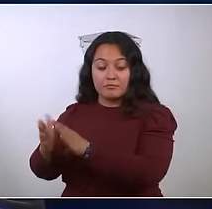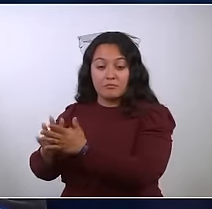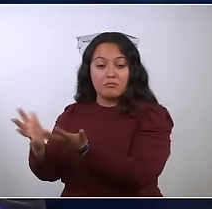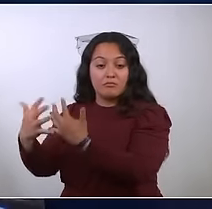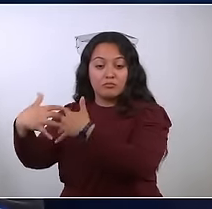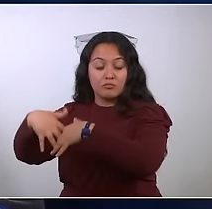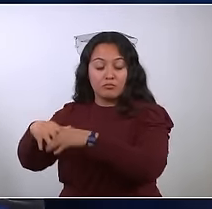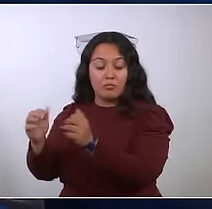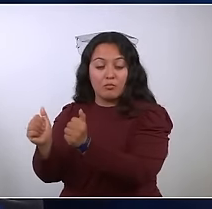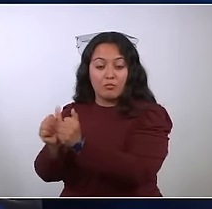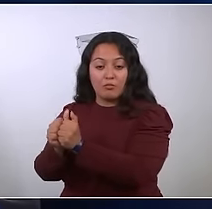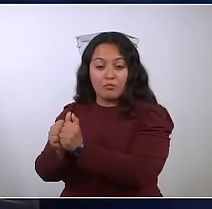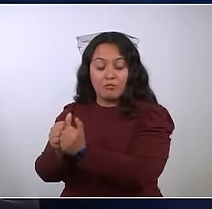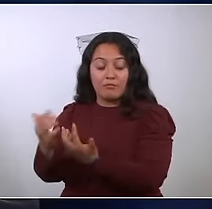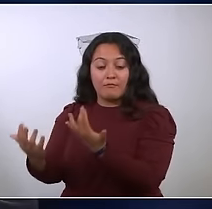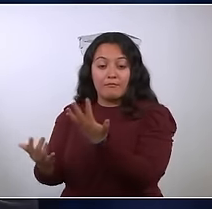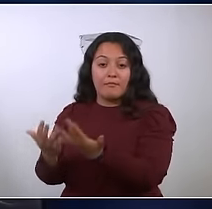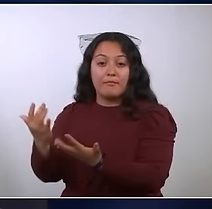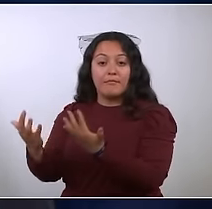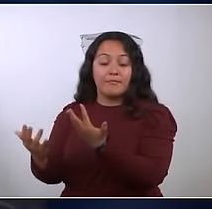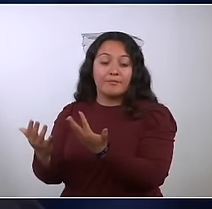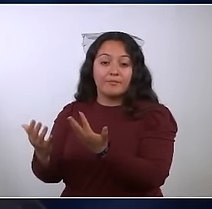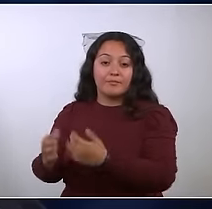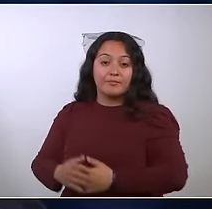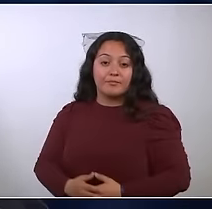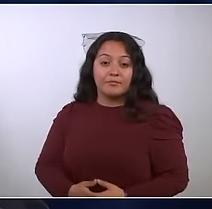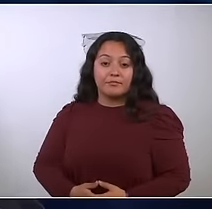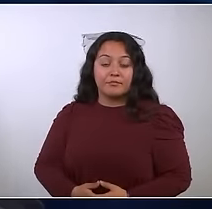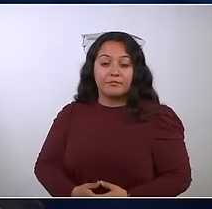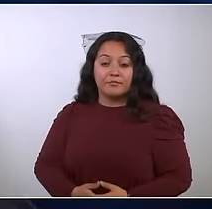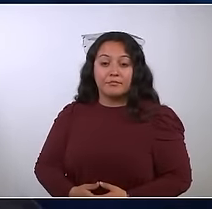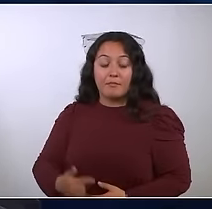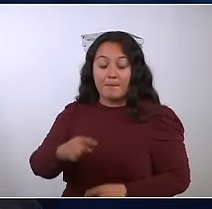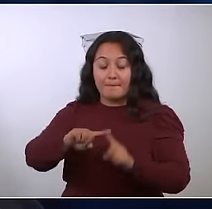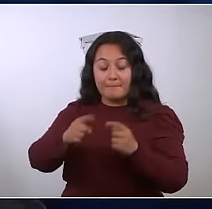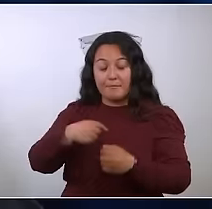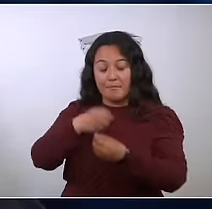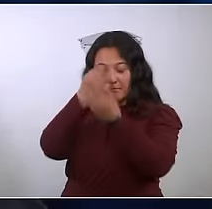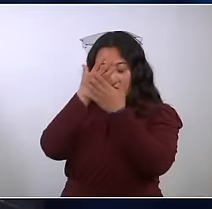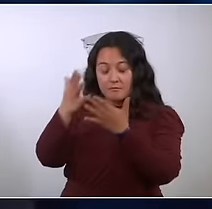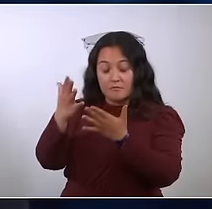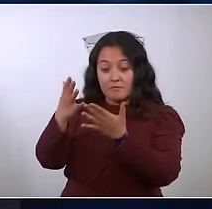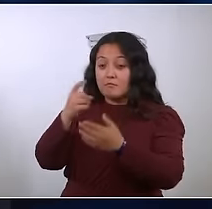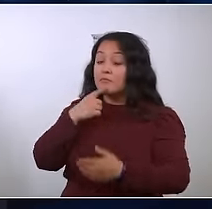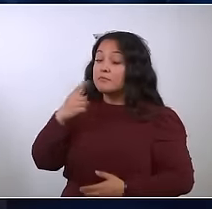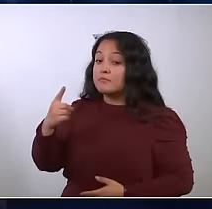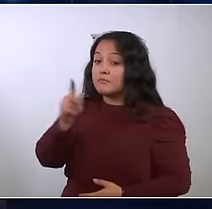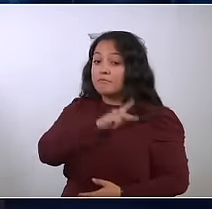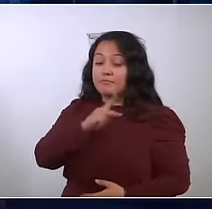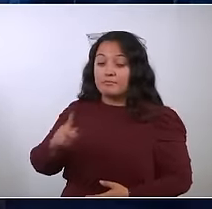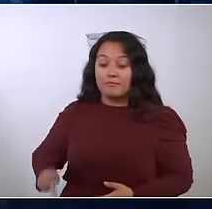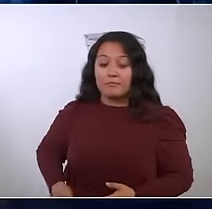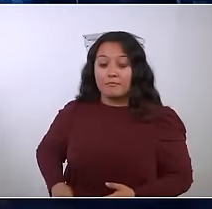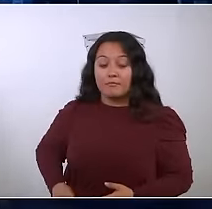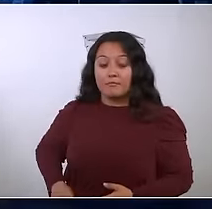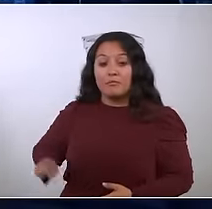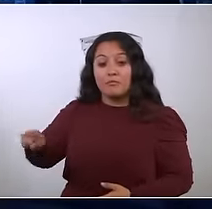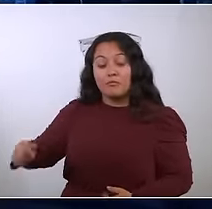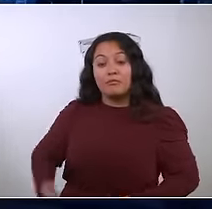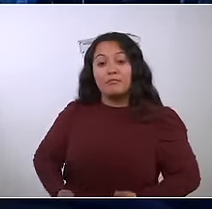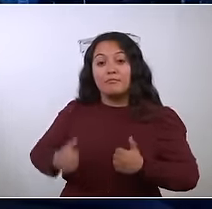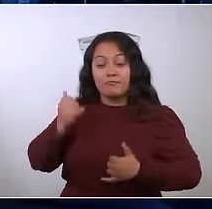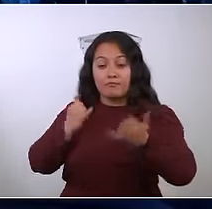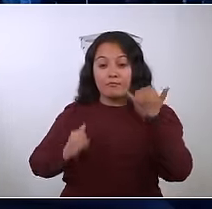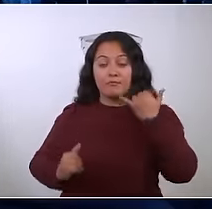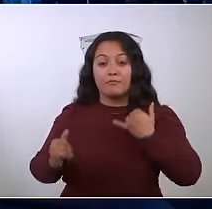sus puertas consumidas por el fuego. But I said to the king, may the king live forever. Pero dije al rey, para siempre viva el